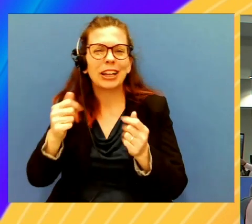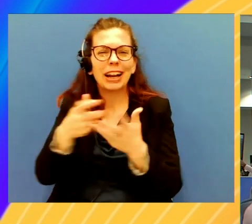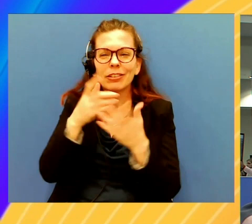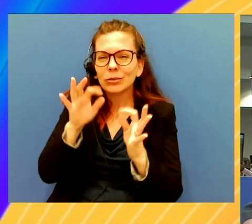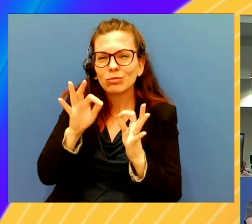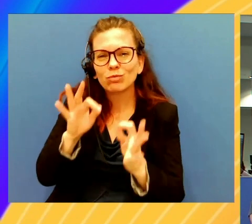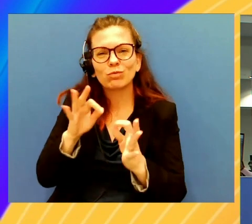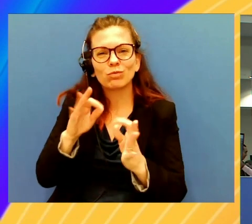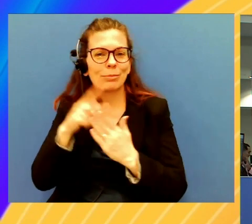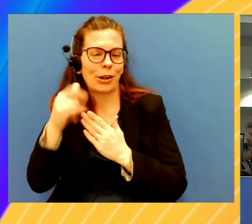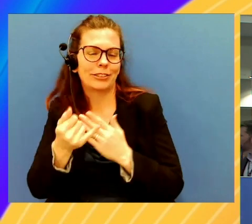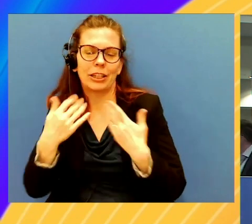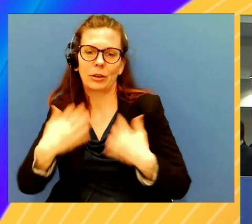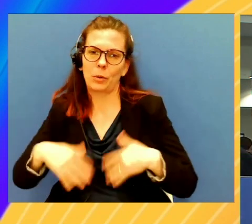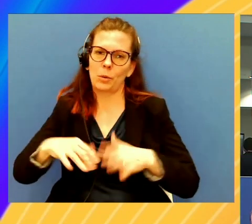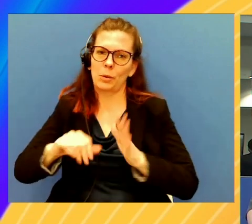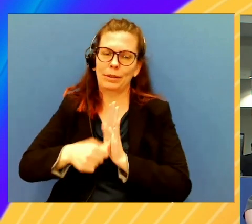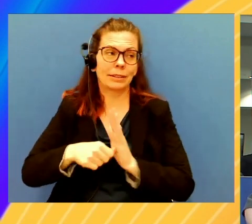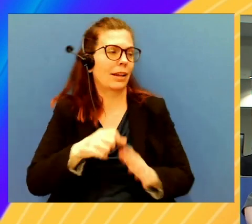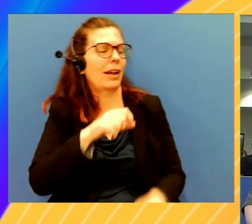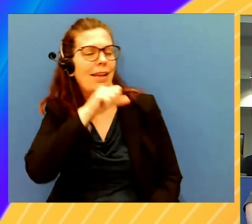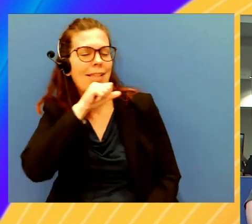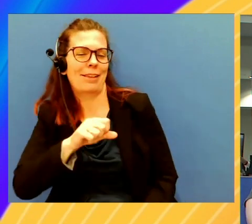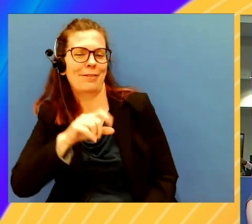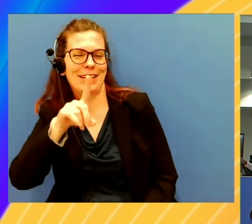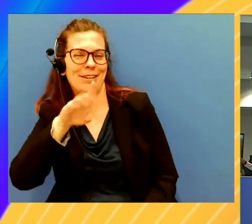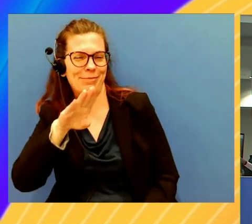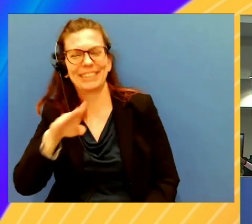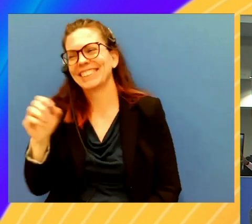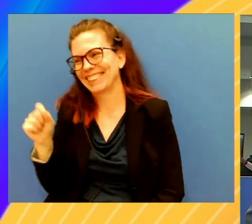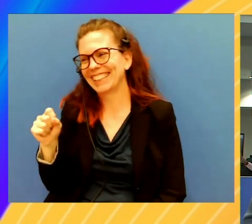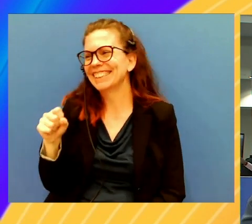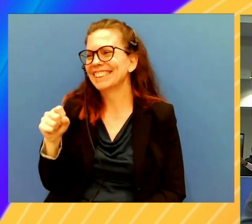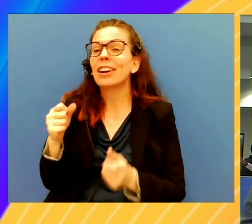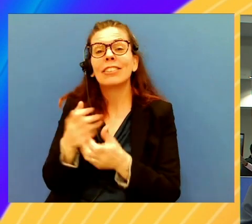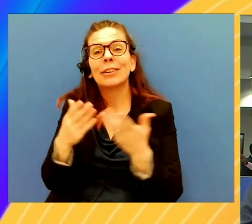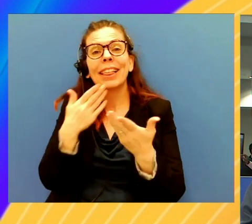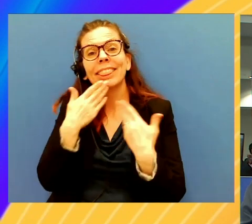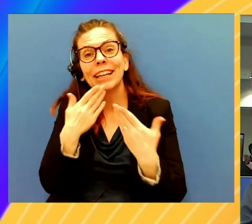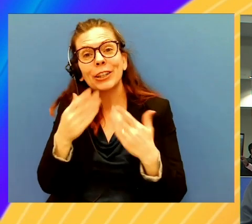project, so it's really cool to see. I like dashboards. Yeah. So